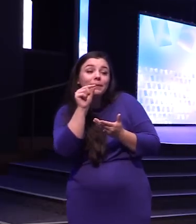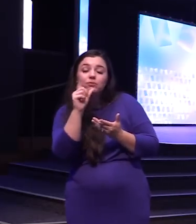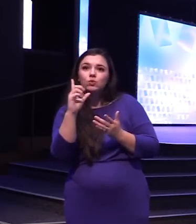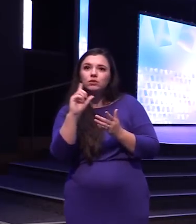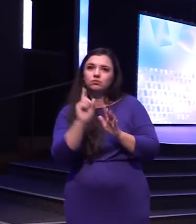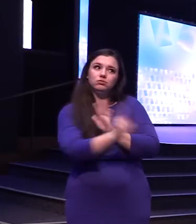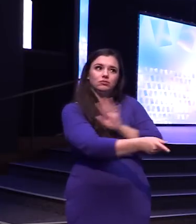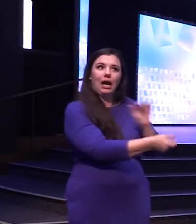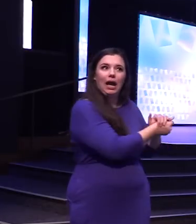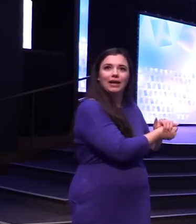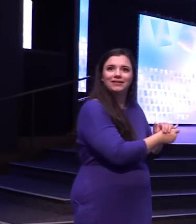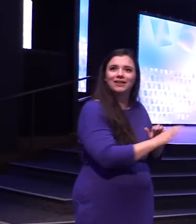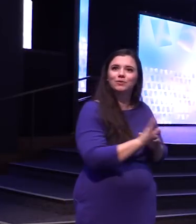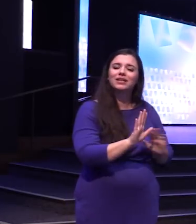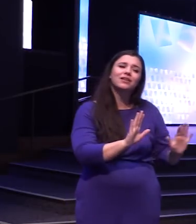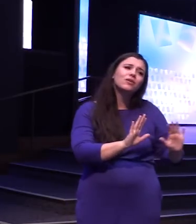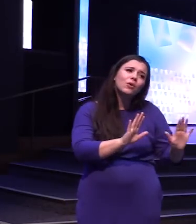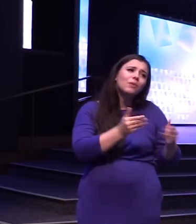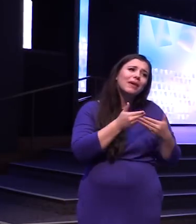running and hiding I was like Baby you could just